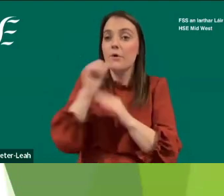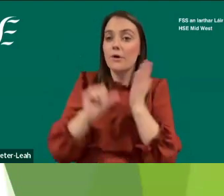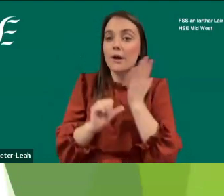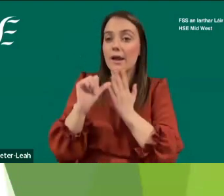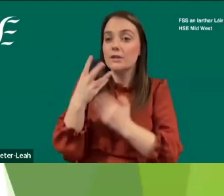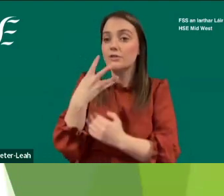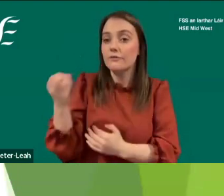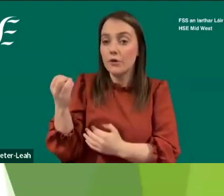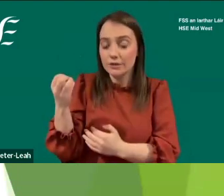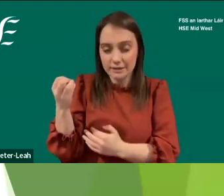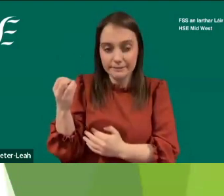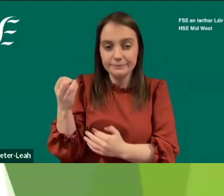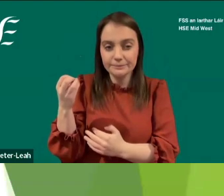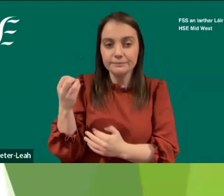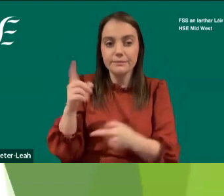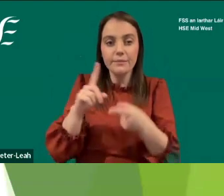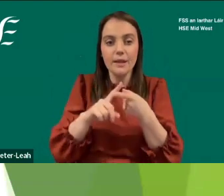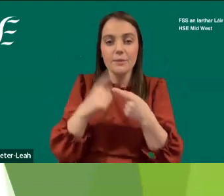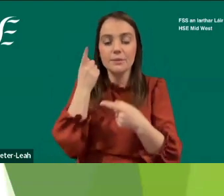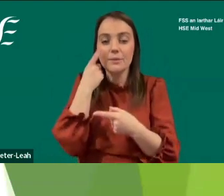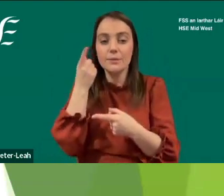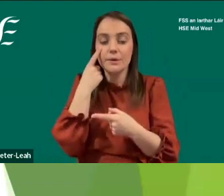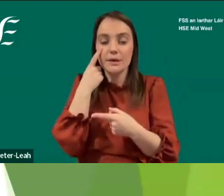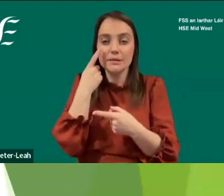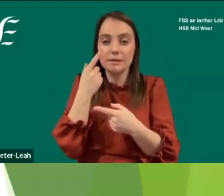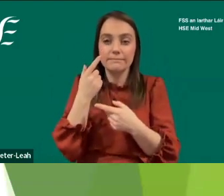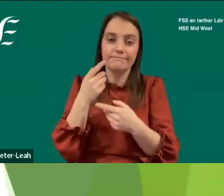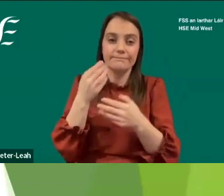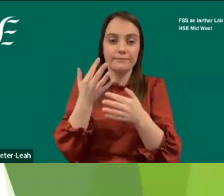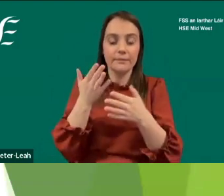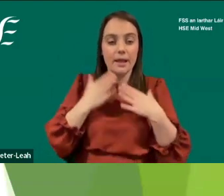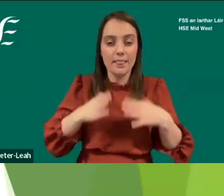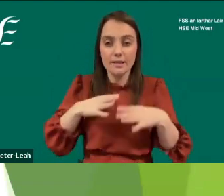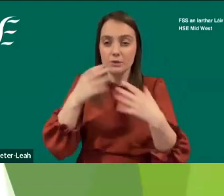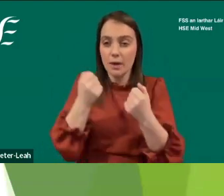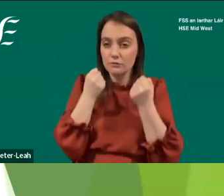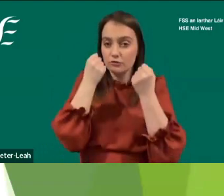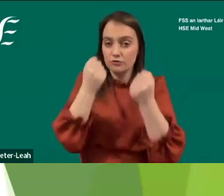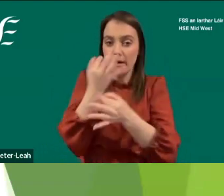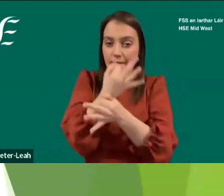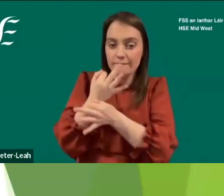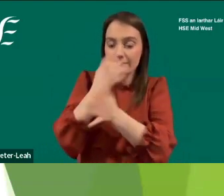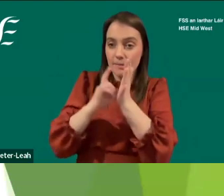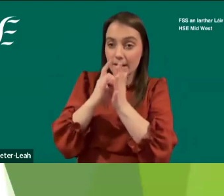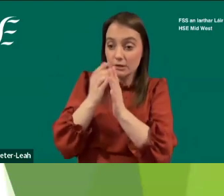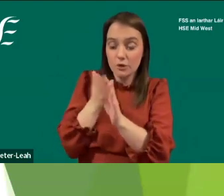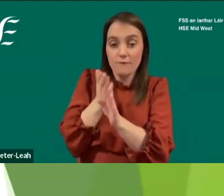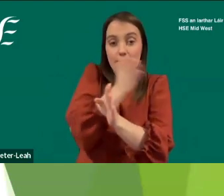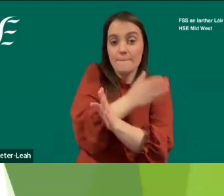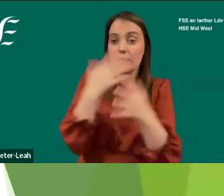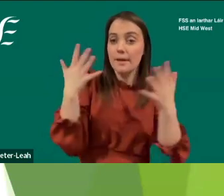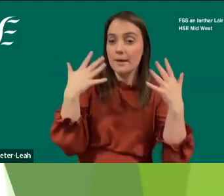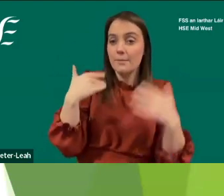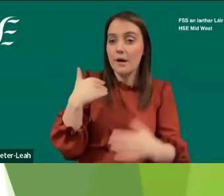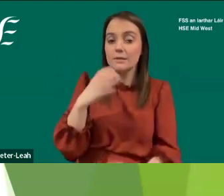of 40. And we also see ladies with a very strong family history of premenopausal cancer. And what we mean by that is